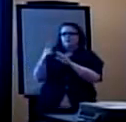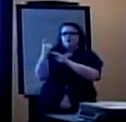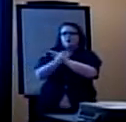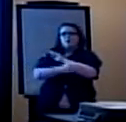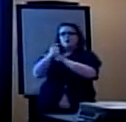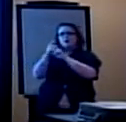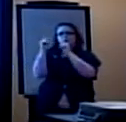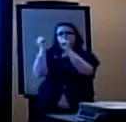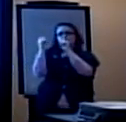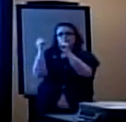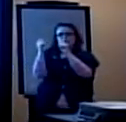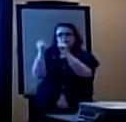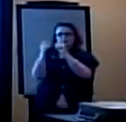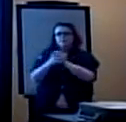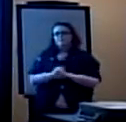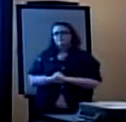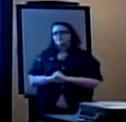learns from people.